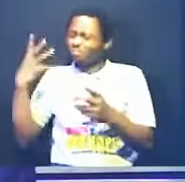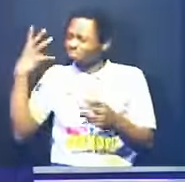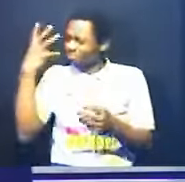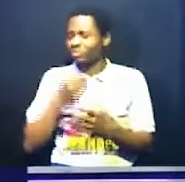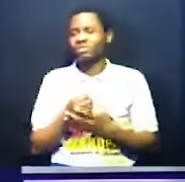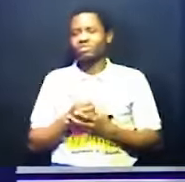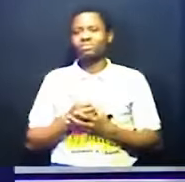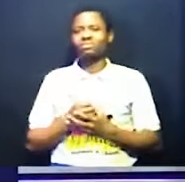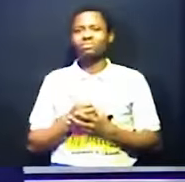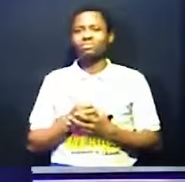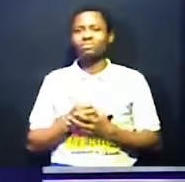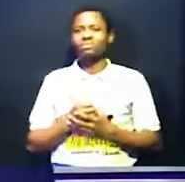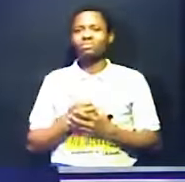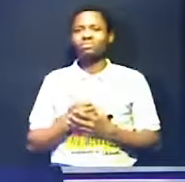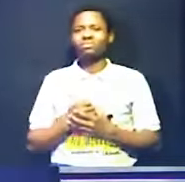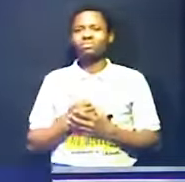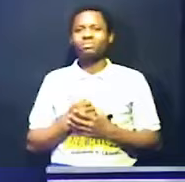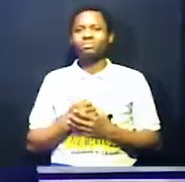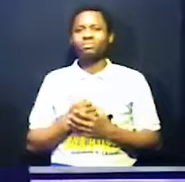baba, hey.